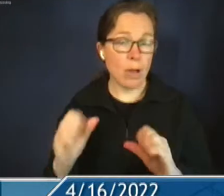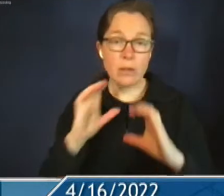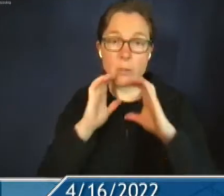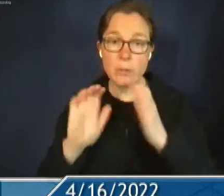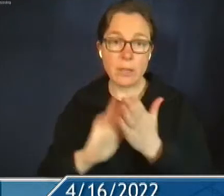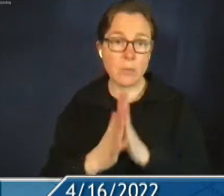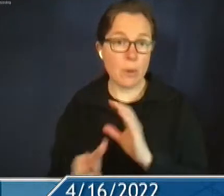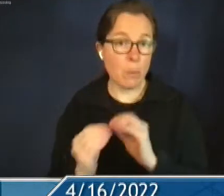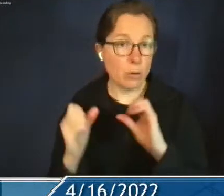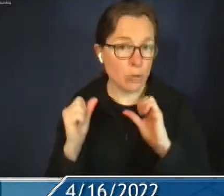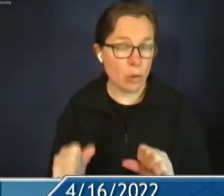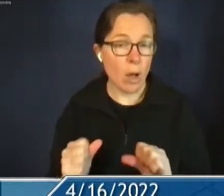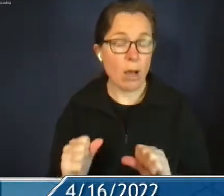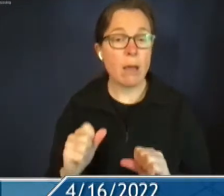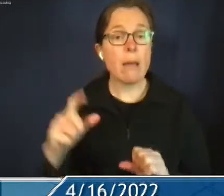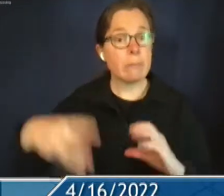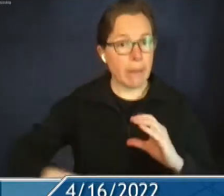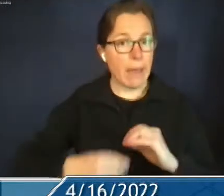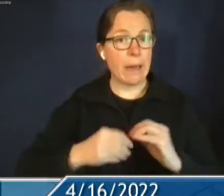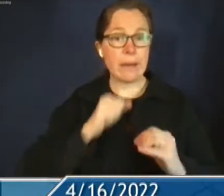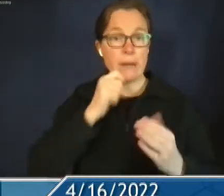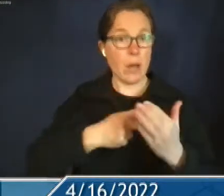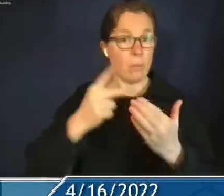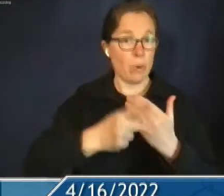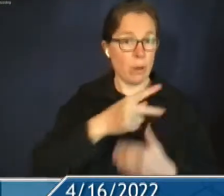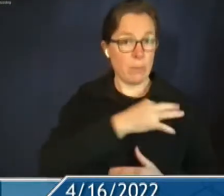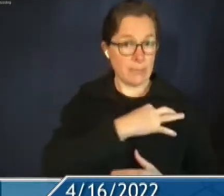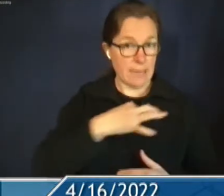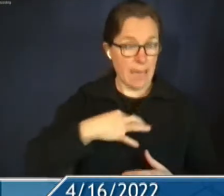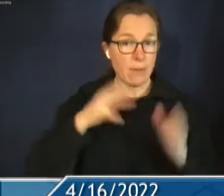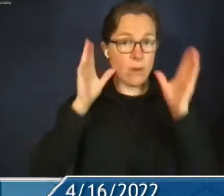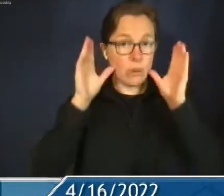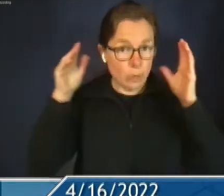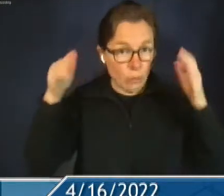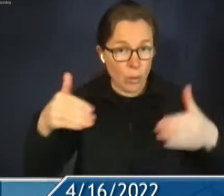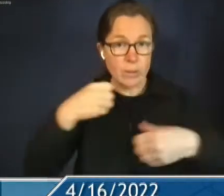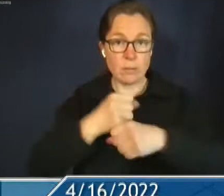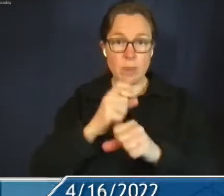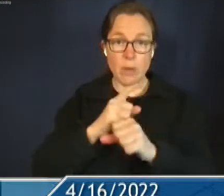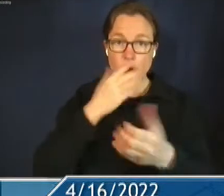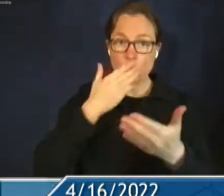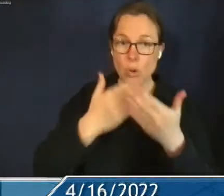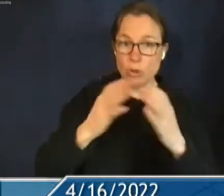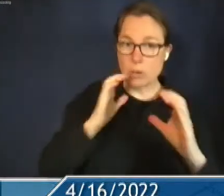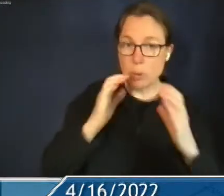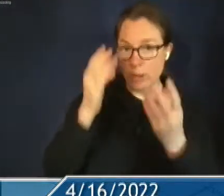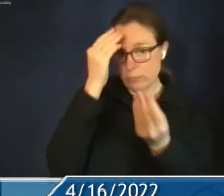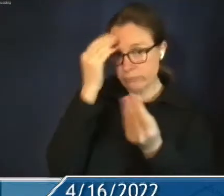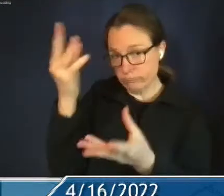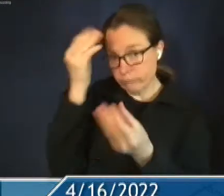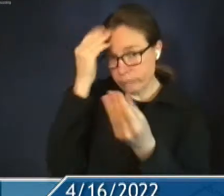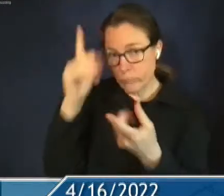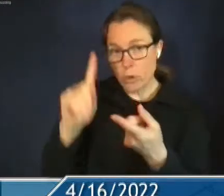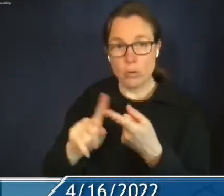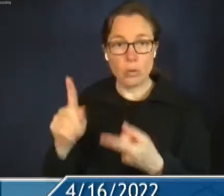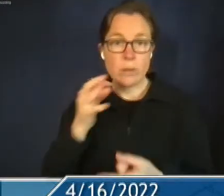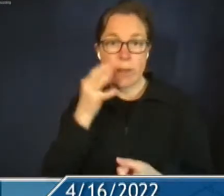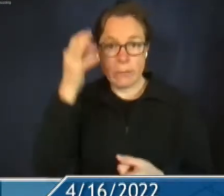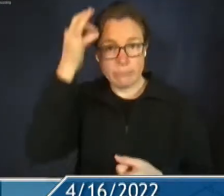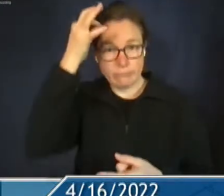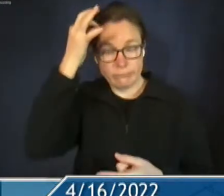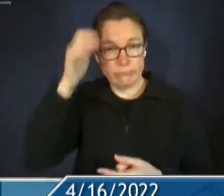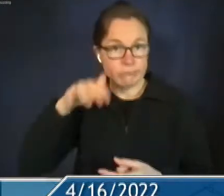on non-program staff that focus solely on ensuring that their resources and services are communicated to their community of professionals, entrepreneurs, and stakeholders